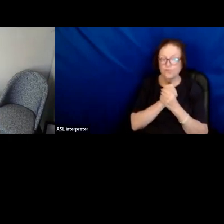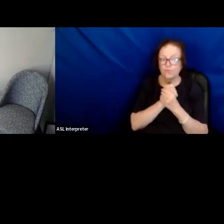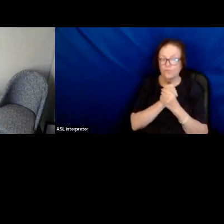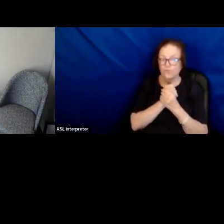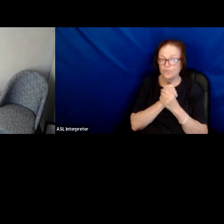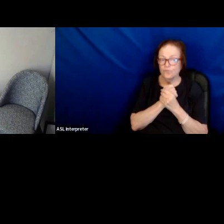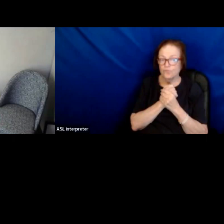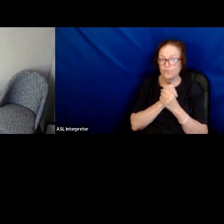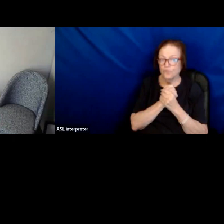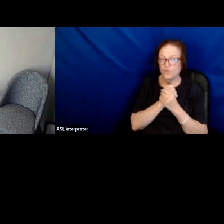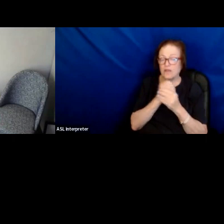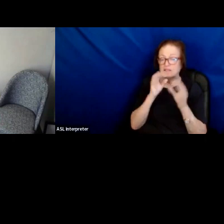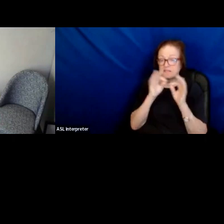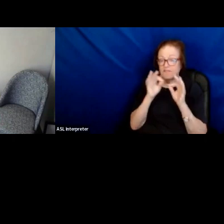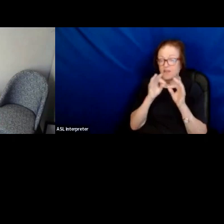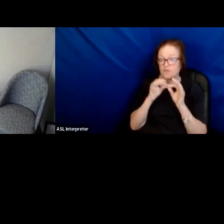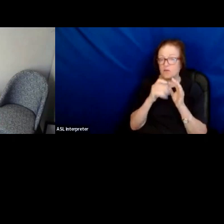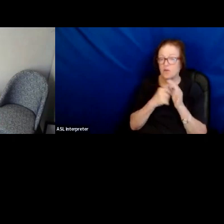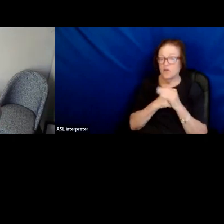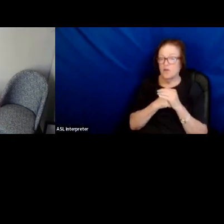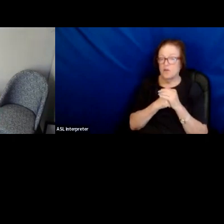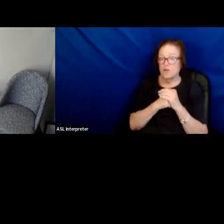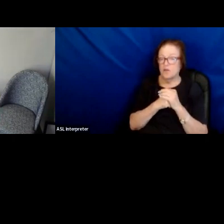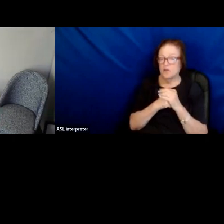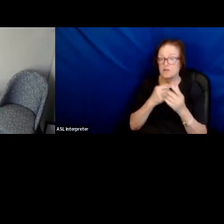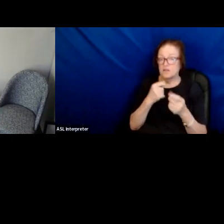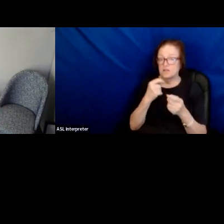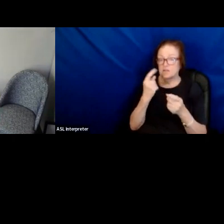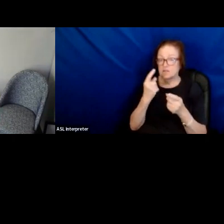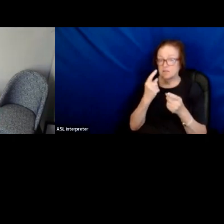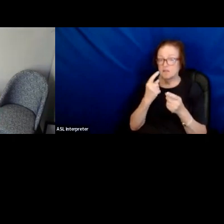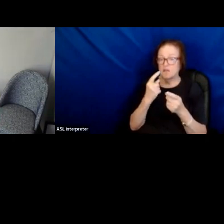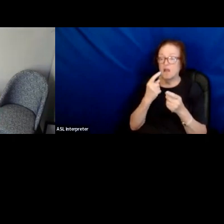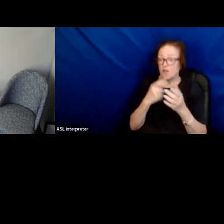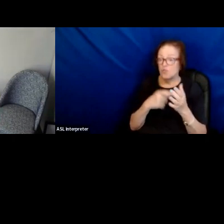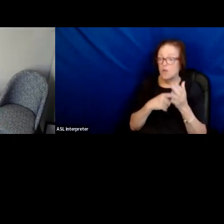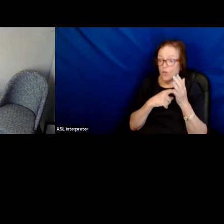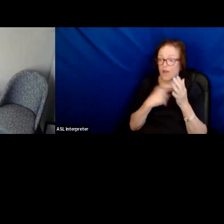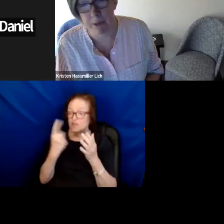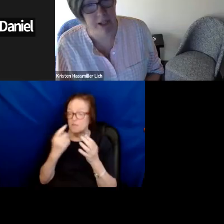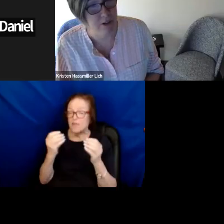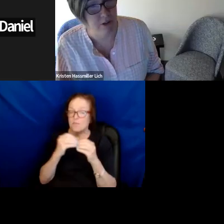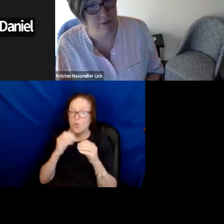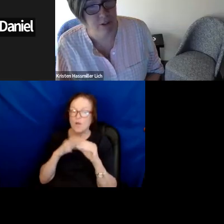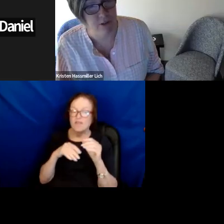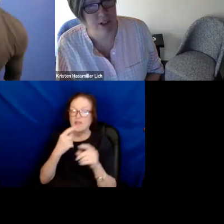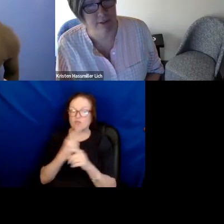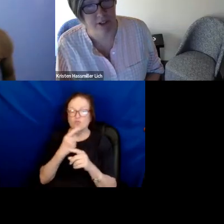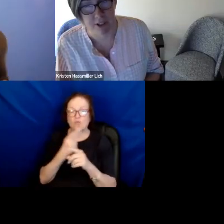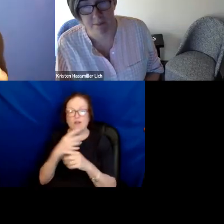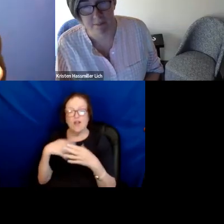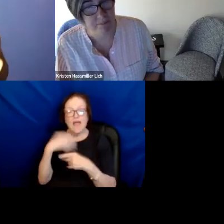where this is defined as a mental health crisis, defined as something, a crisis that requires something more than a typical outpatient or